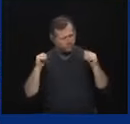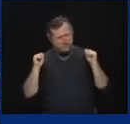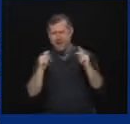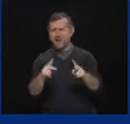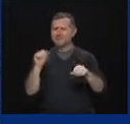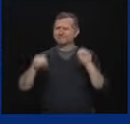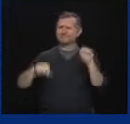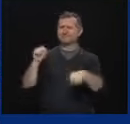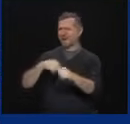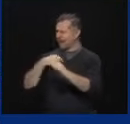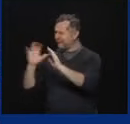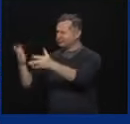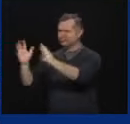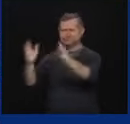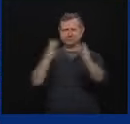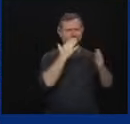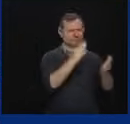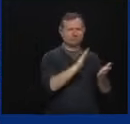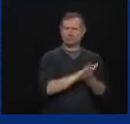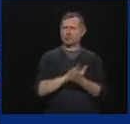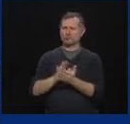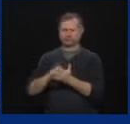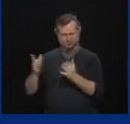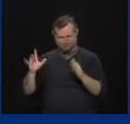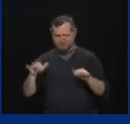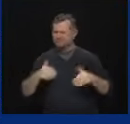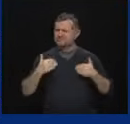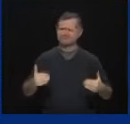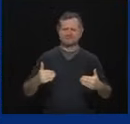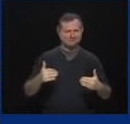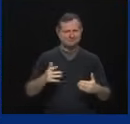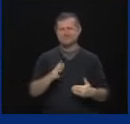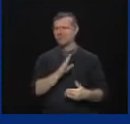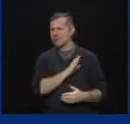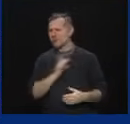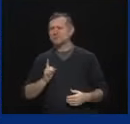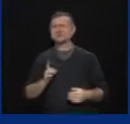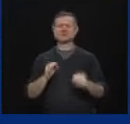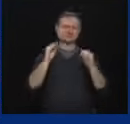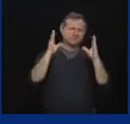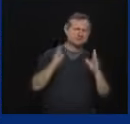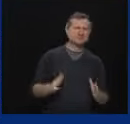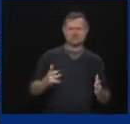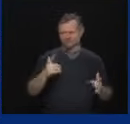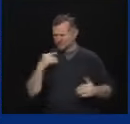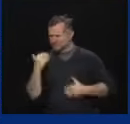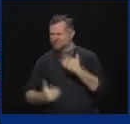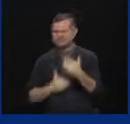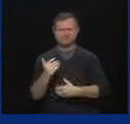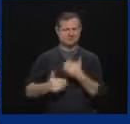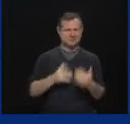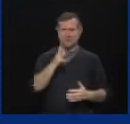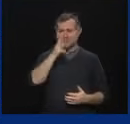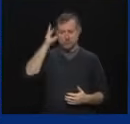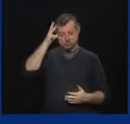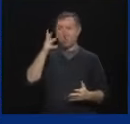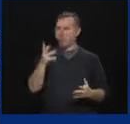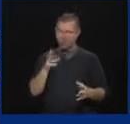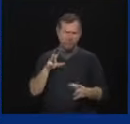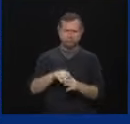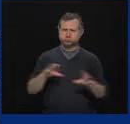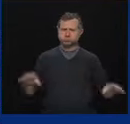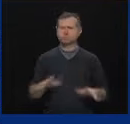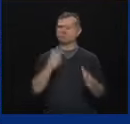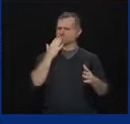school administrators and school superintendents and school boards, teachers and parents and everybody who had to go through a lot of anxiety to make